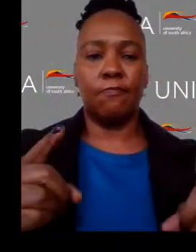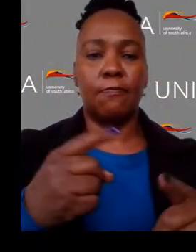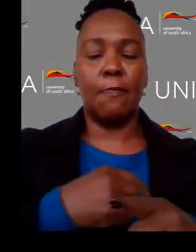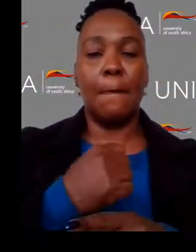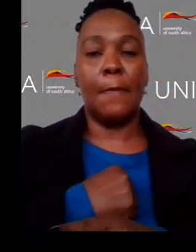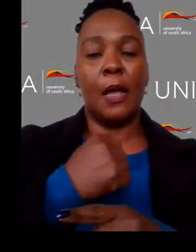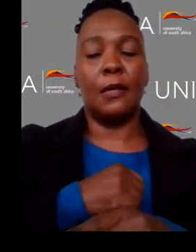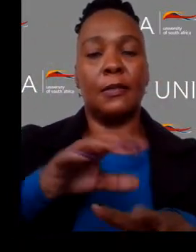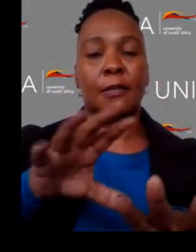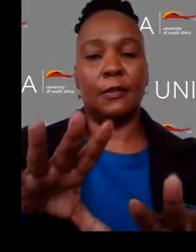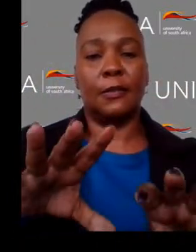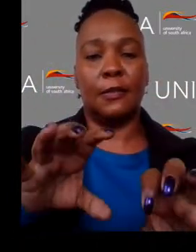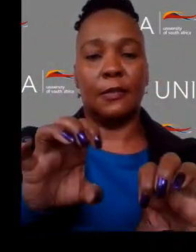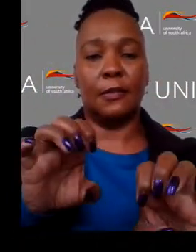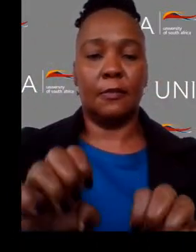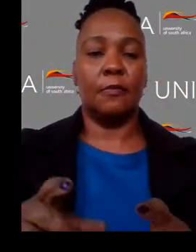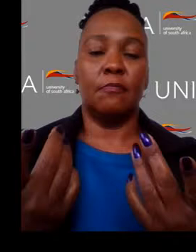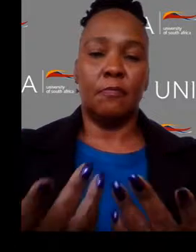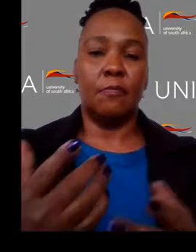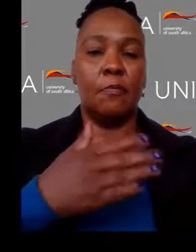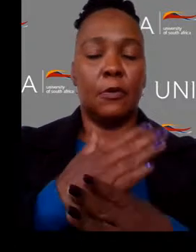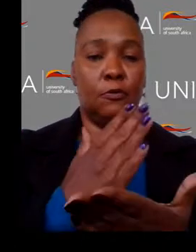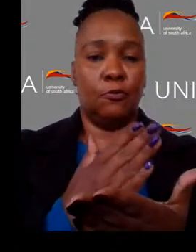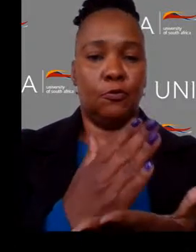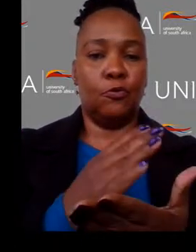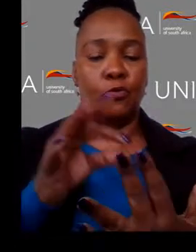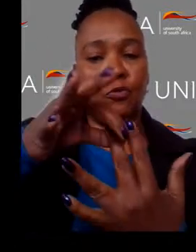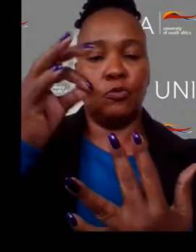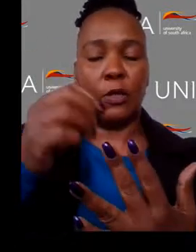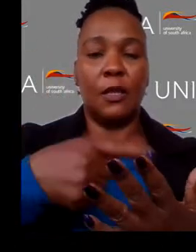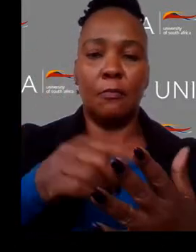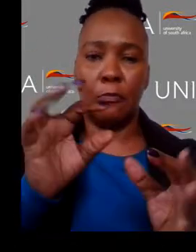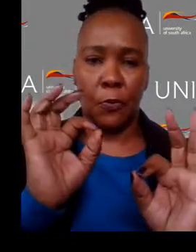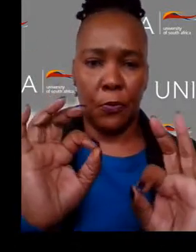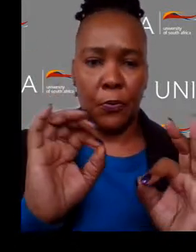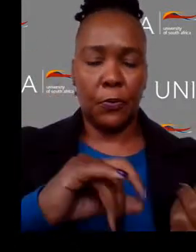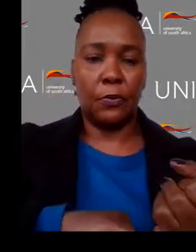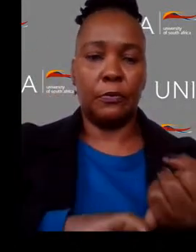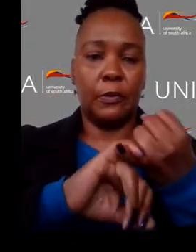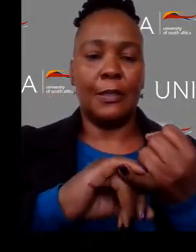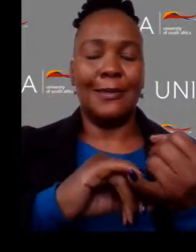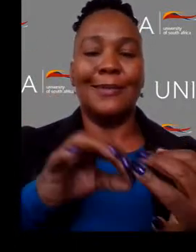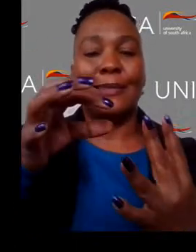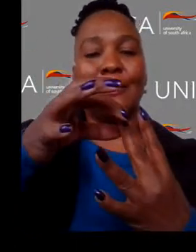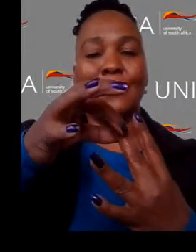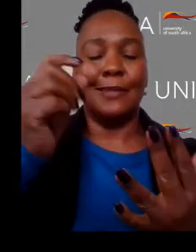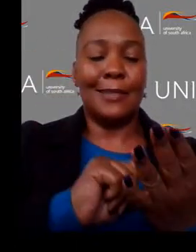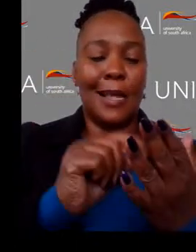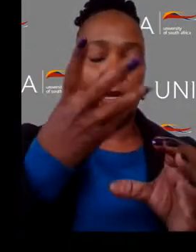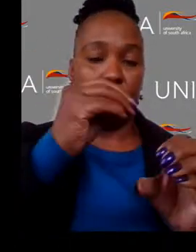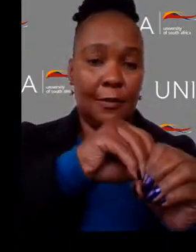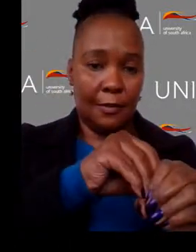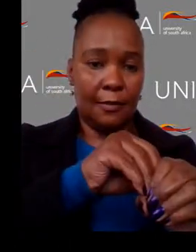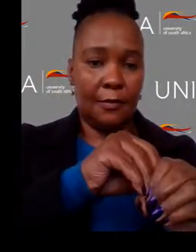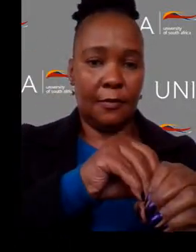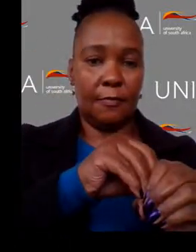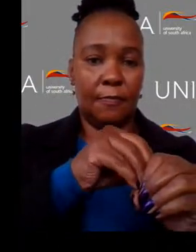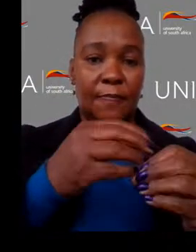myExams instances. So make sure to select the correct module. I select then to sign in.